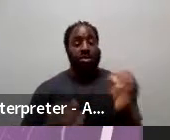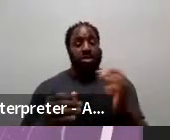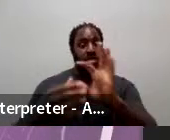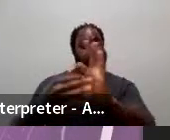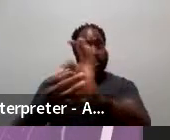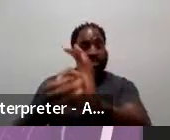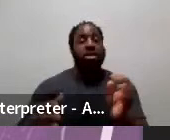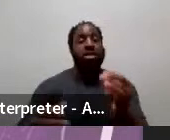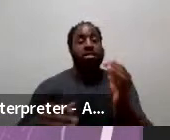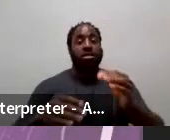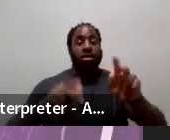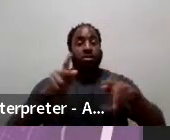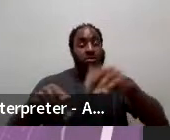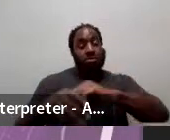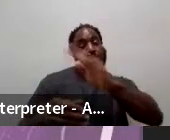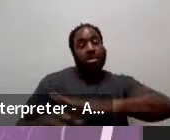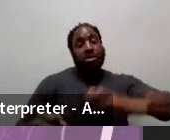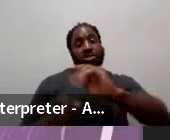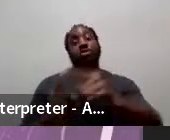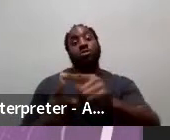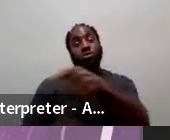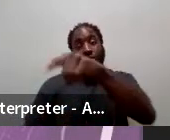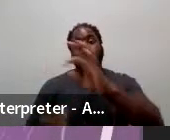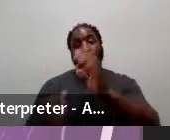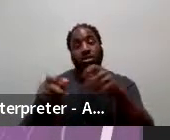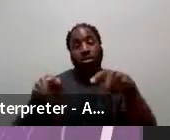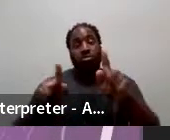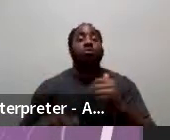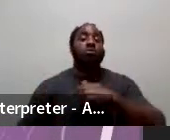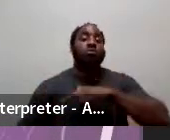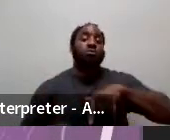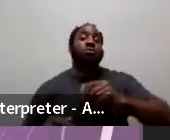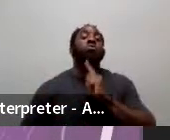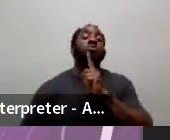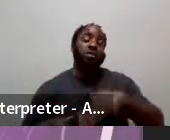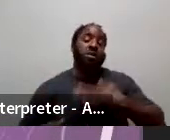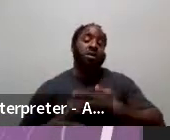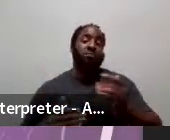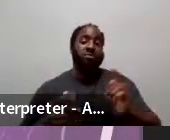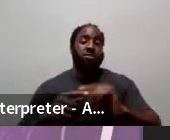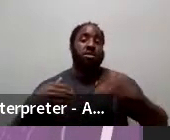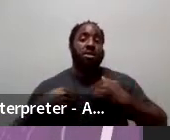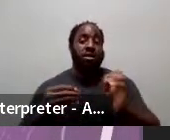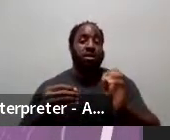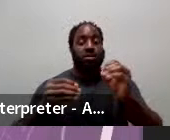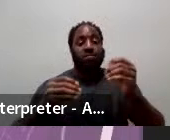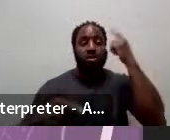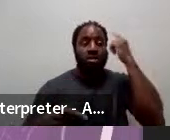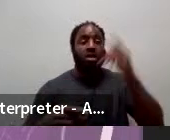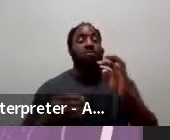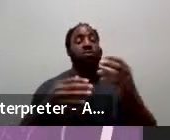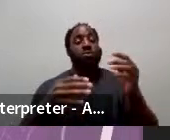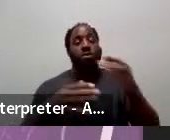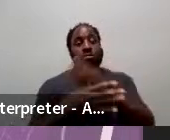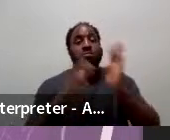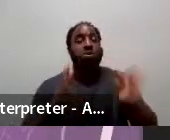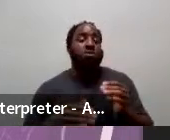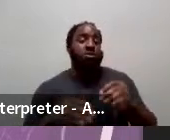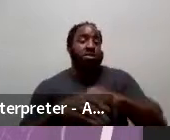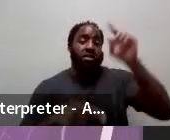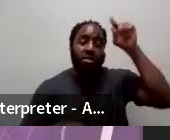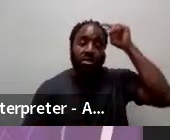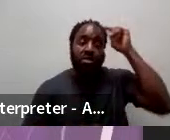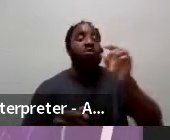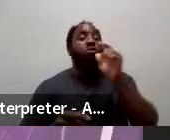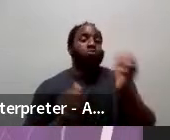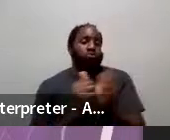opportunities. We're really happy to have thoughtful partners in government who are right there with